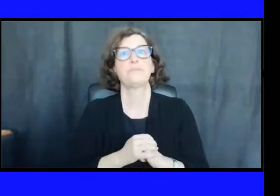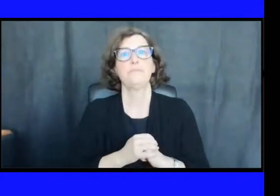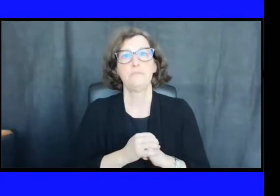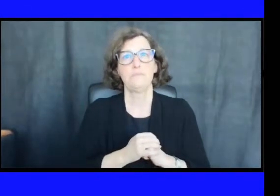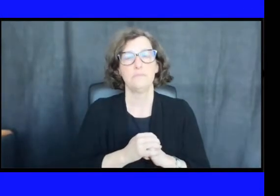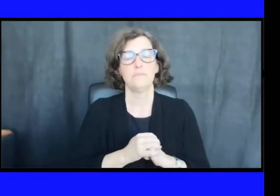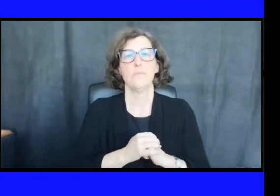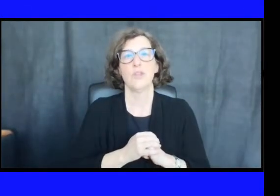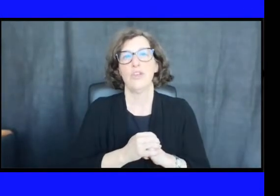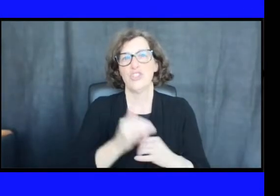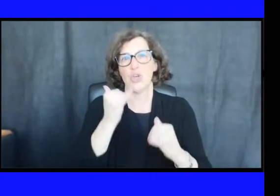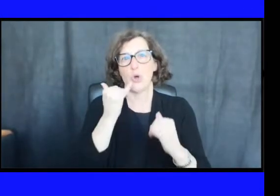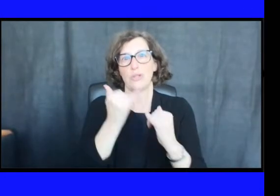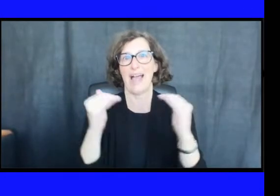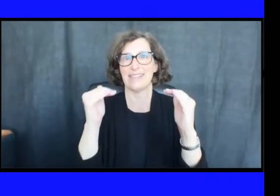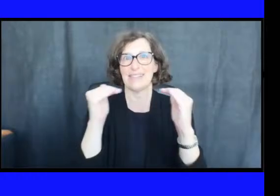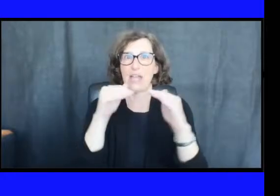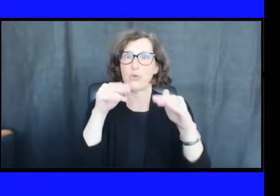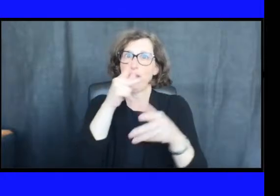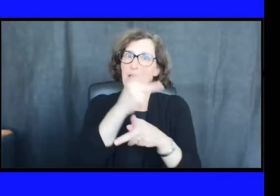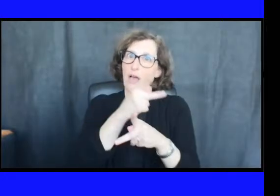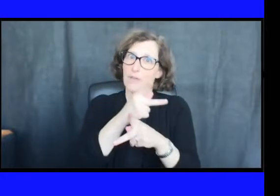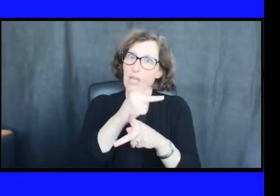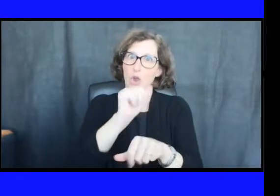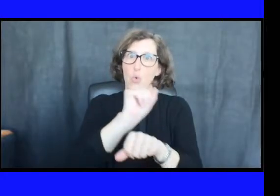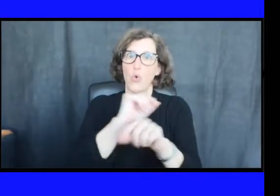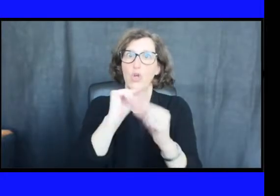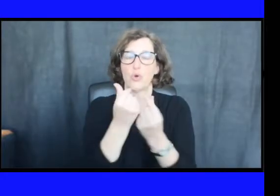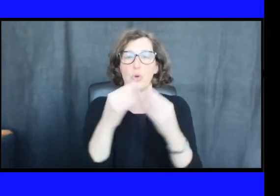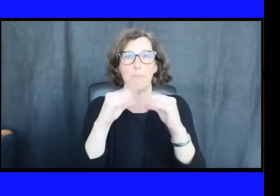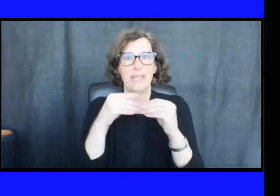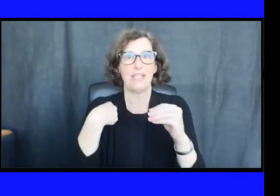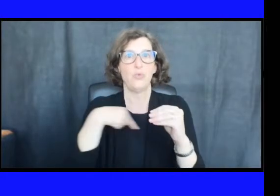exact numbers, but I can get Okay. that to you. All right, thank you.